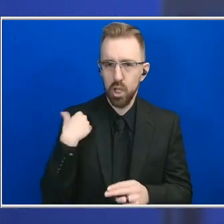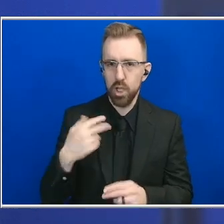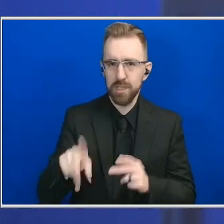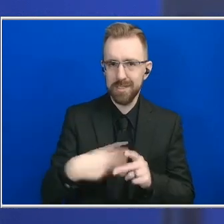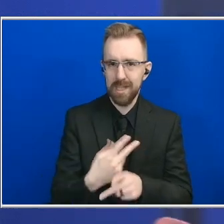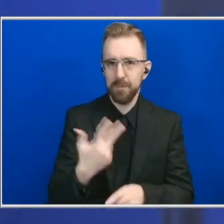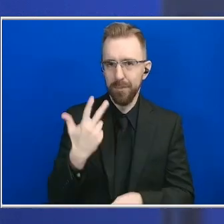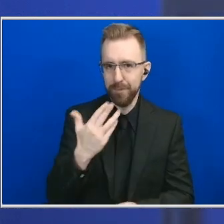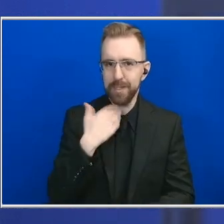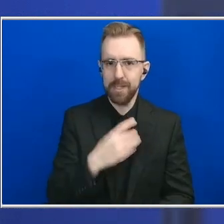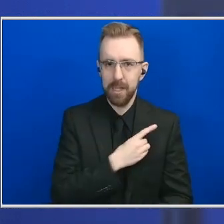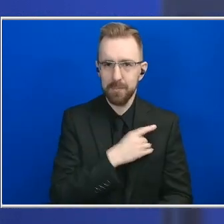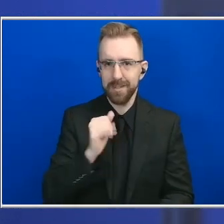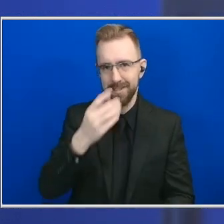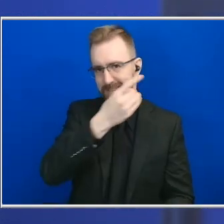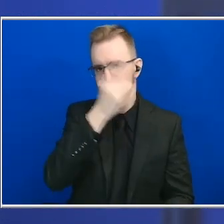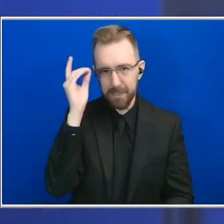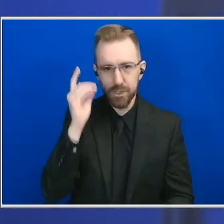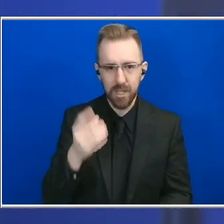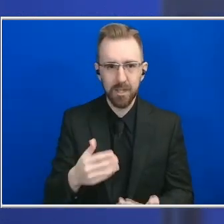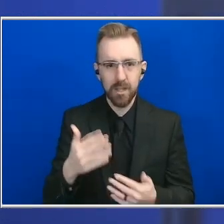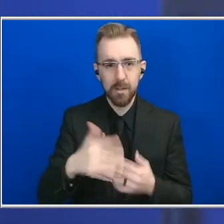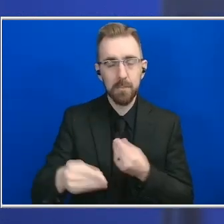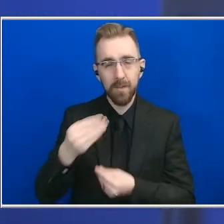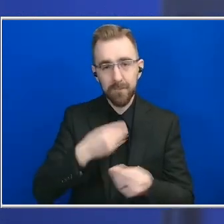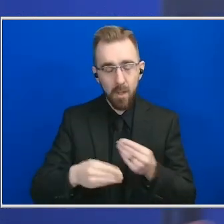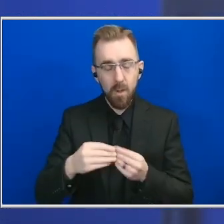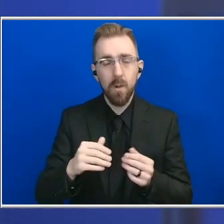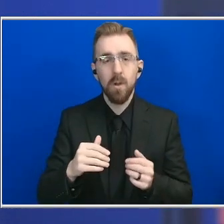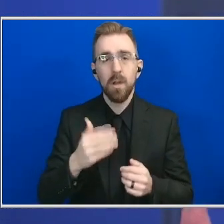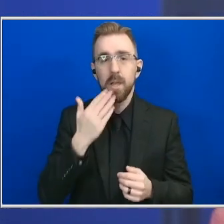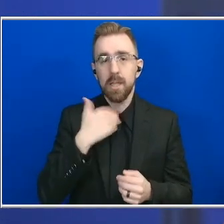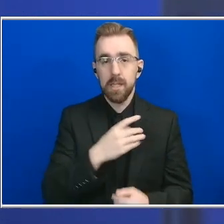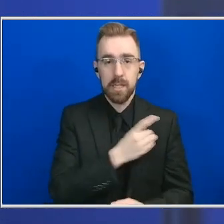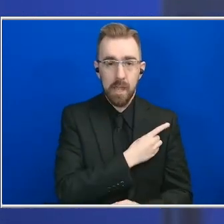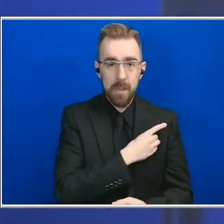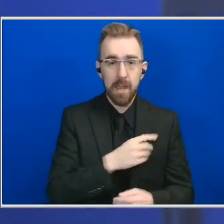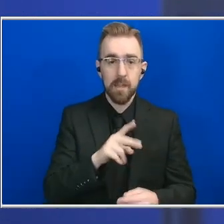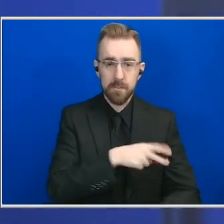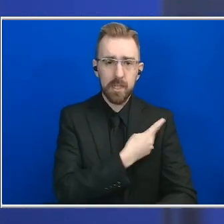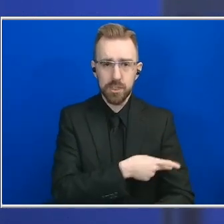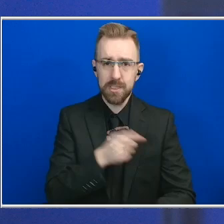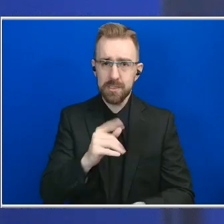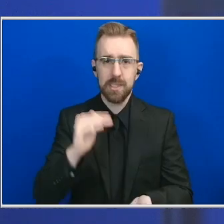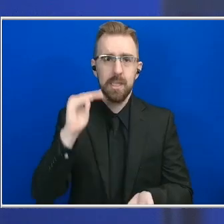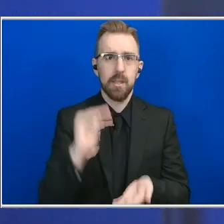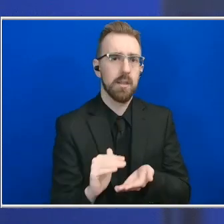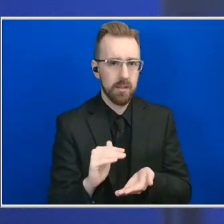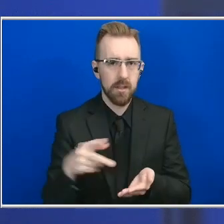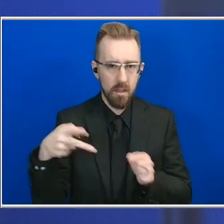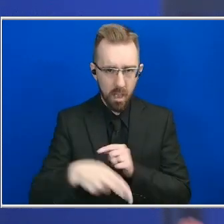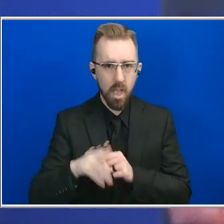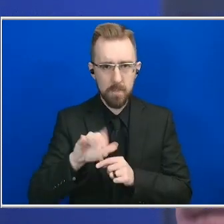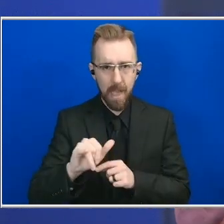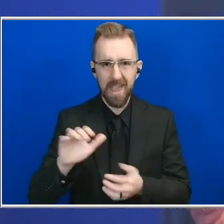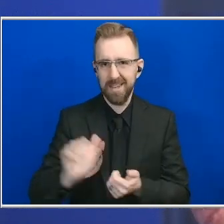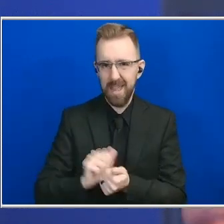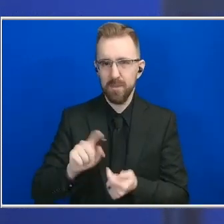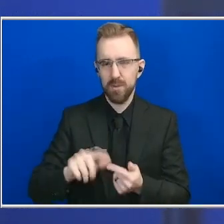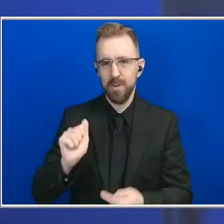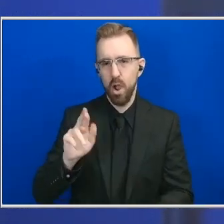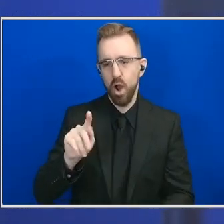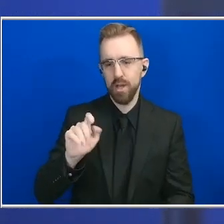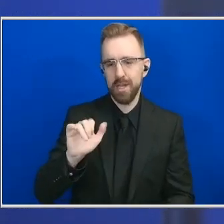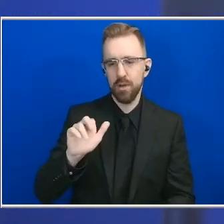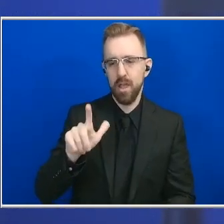dementia, because the blood flow with diabetic patients is greatly impaired by their damage to the arterial wall. They lose this endothelial